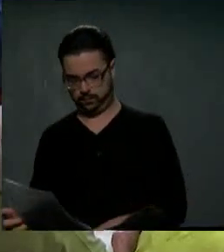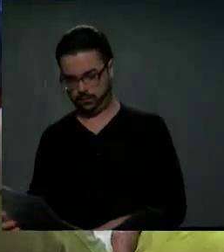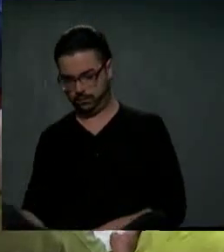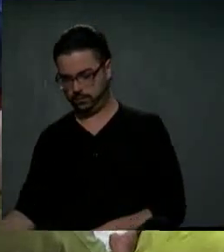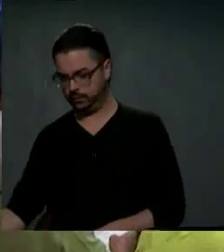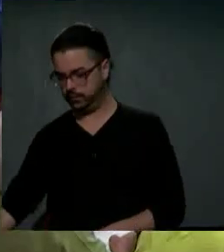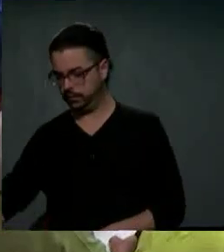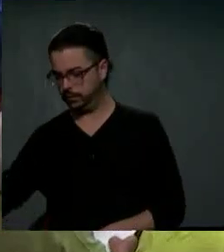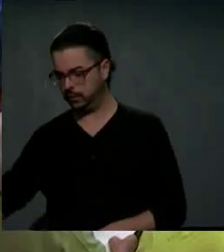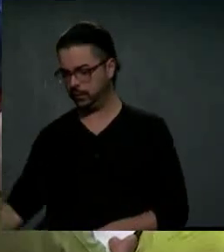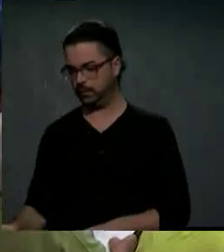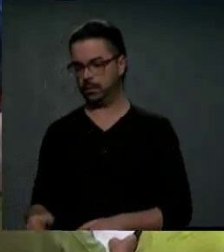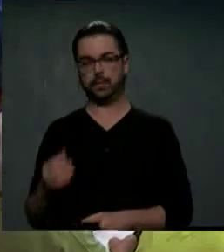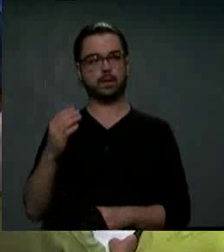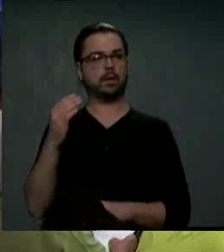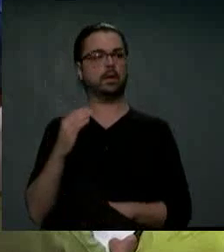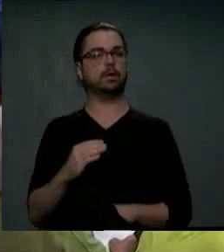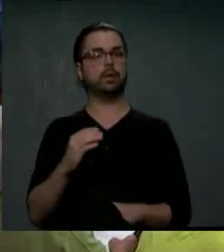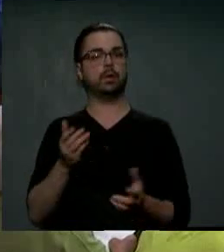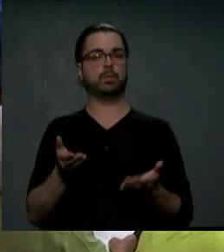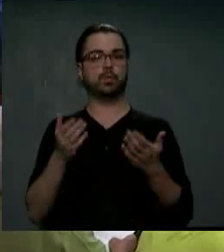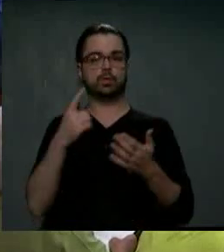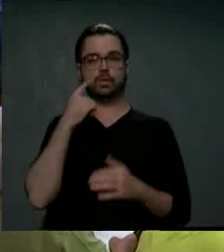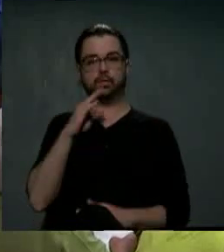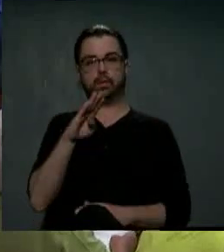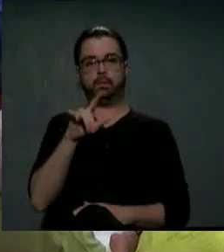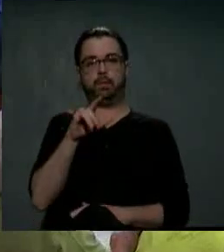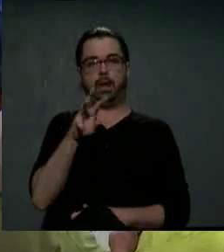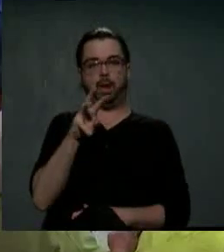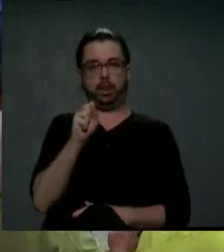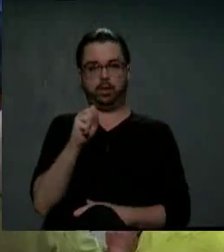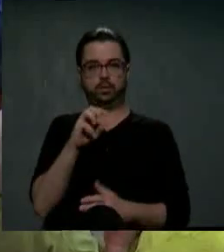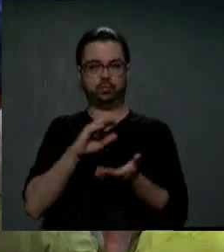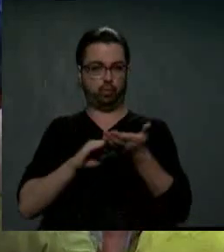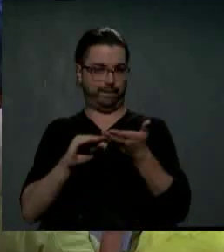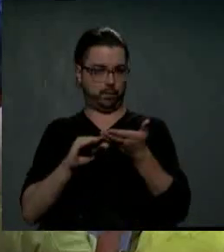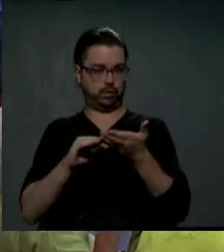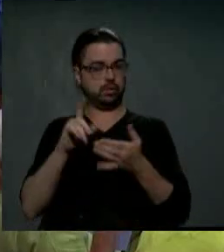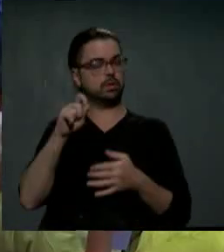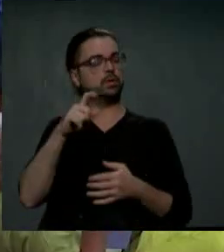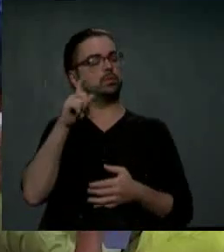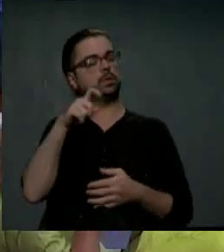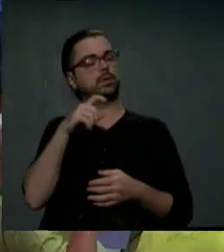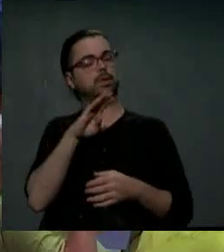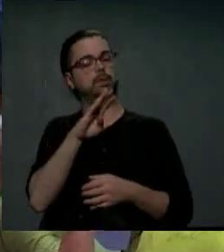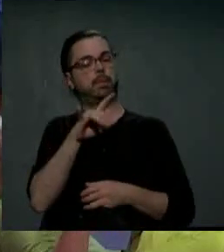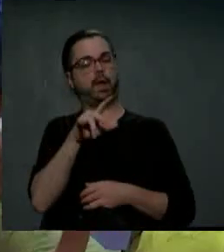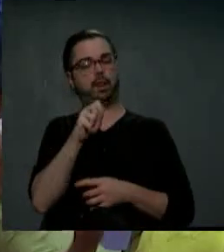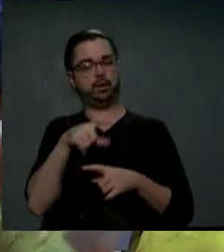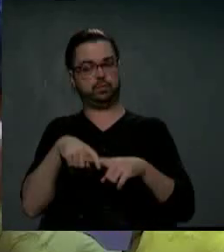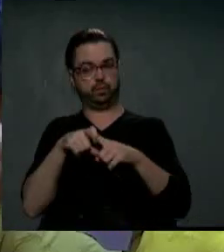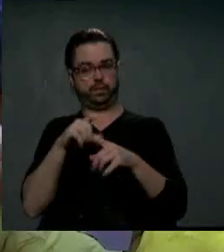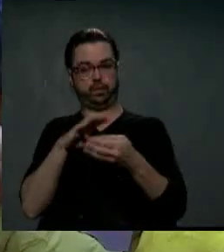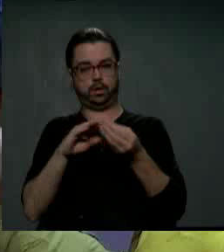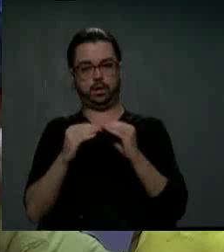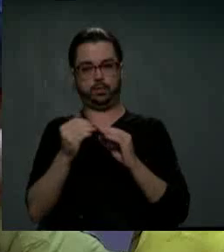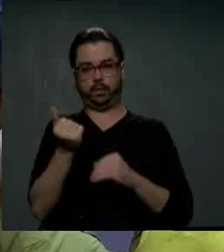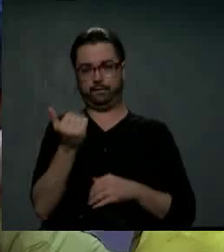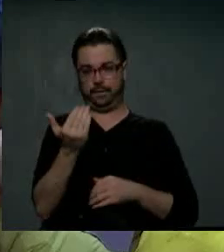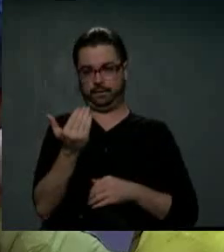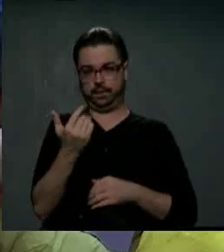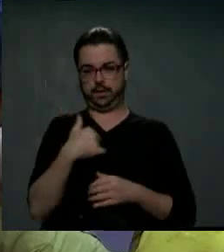Do I hear a motion on the bylaw waiver? Mr. Chairman, there is a bylaw waiver needed on item number 15, and I move that that be